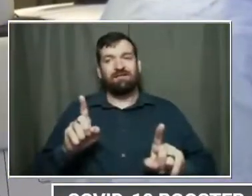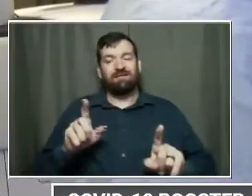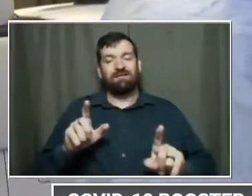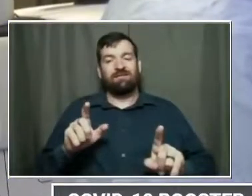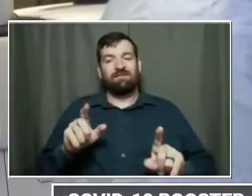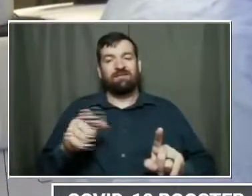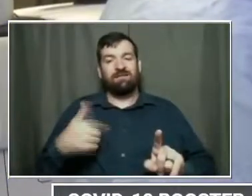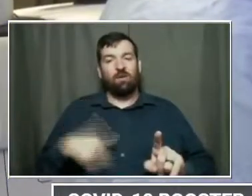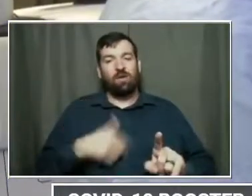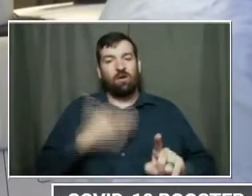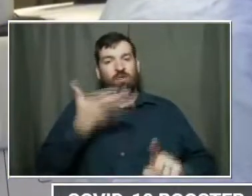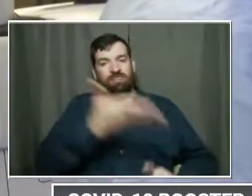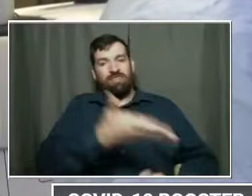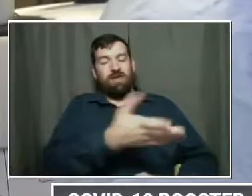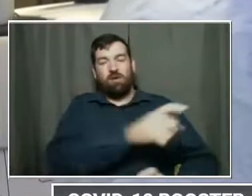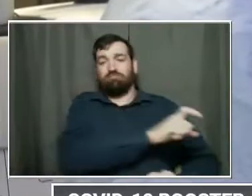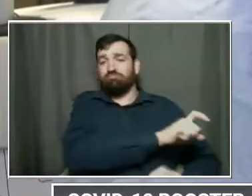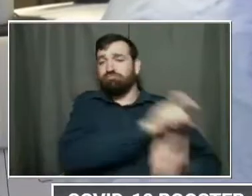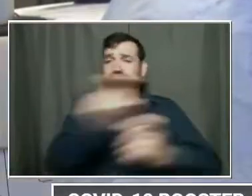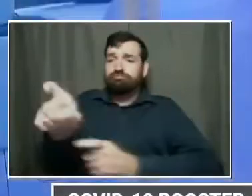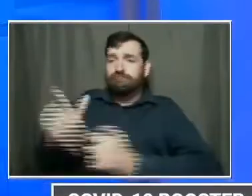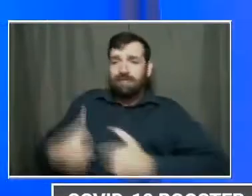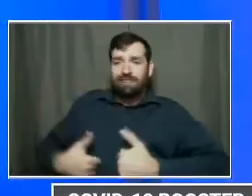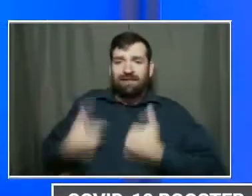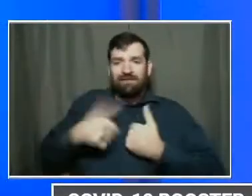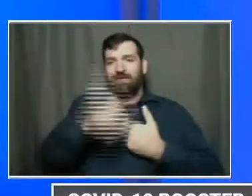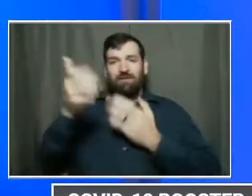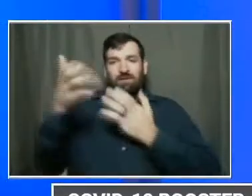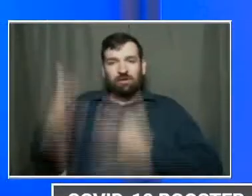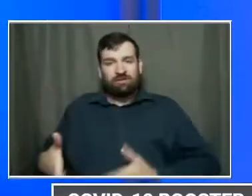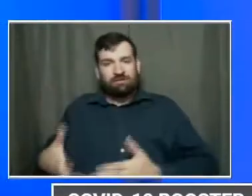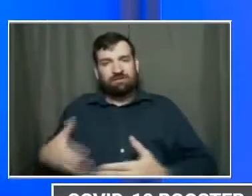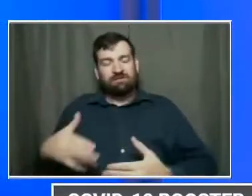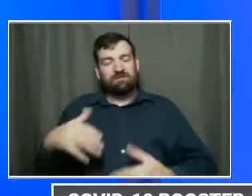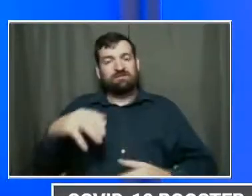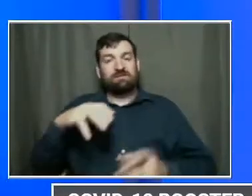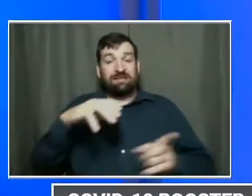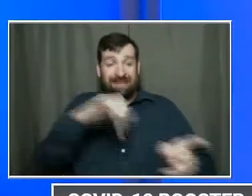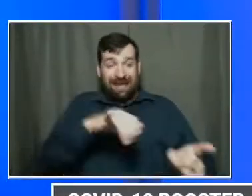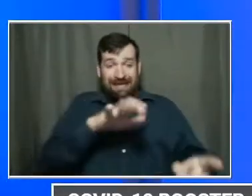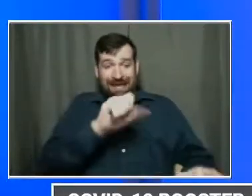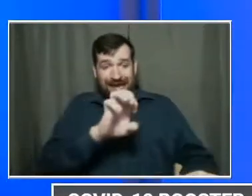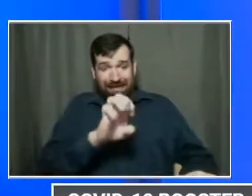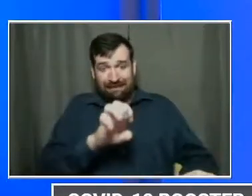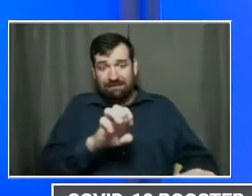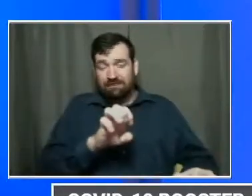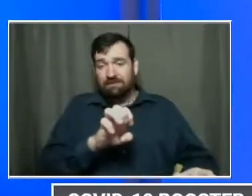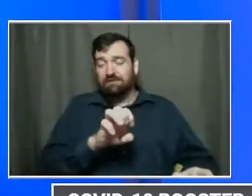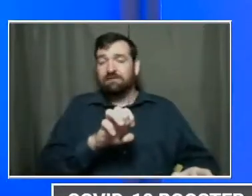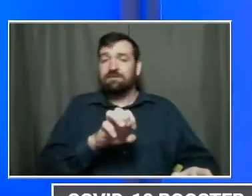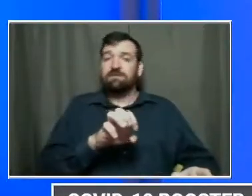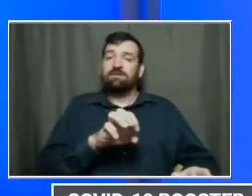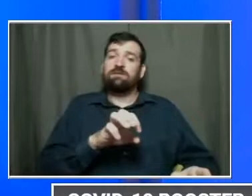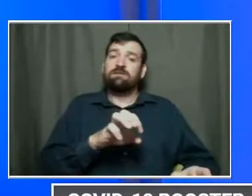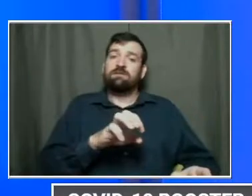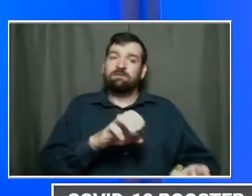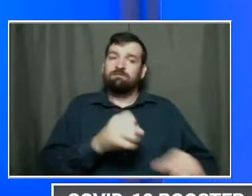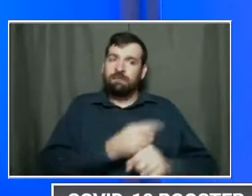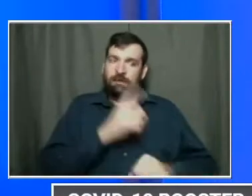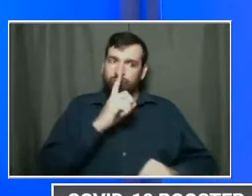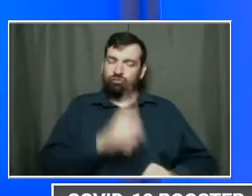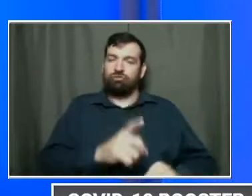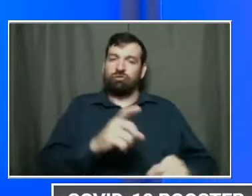they're giving the gift of life to someone else. So that case is the one where we really make sure everything